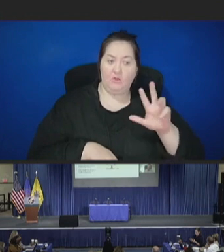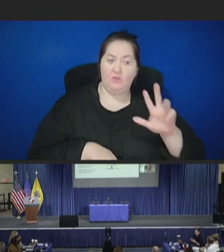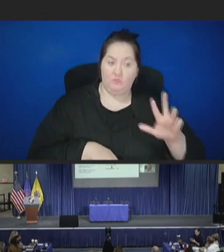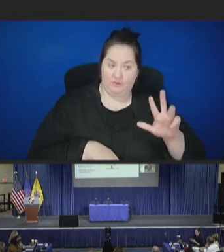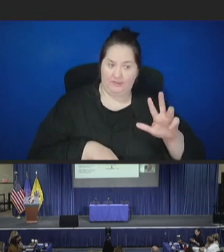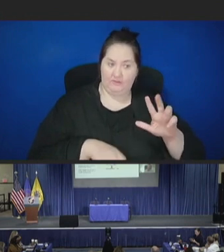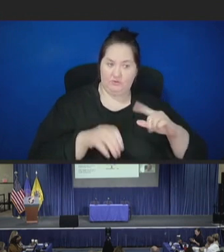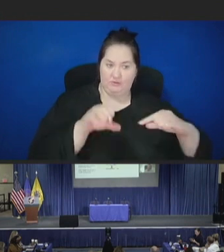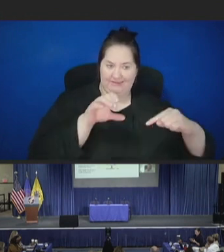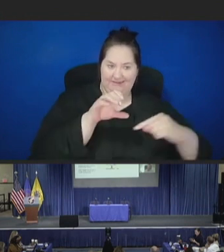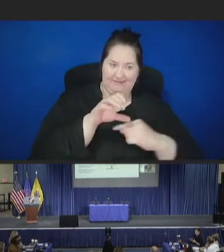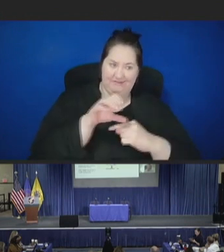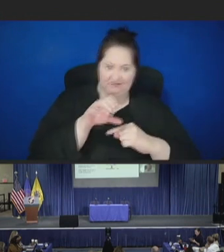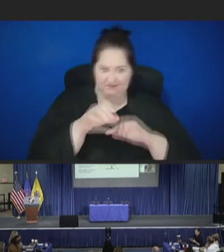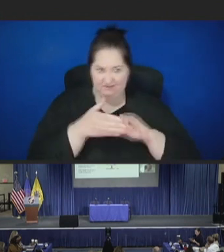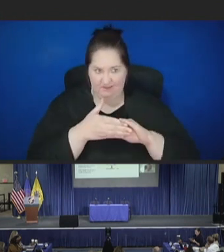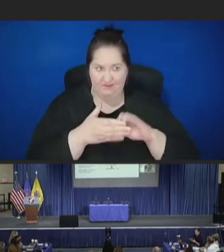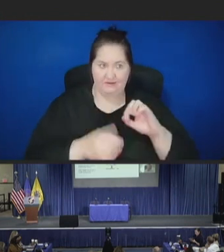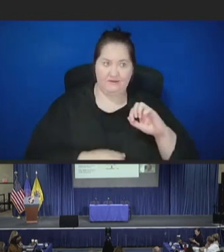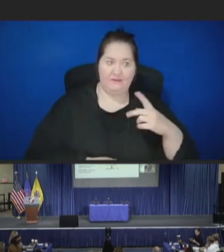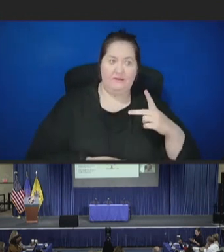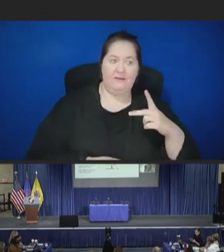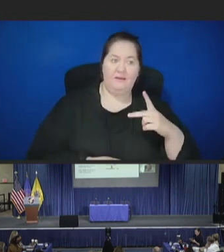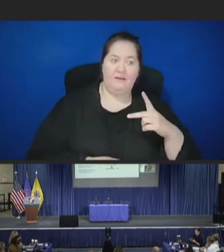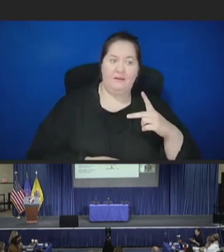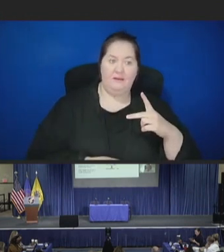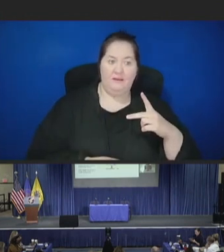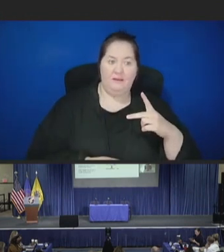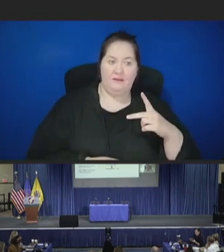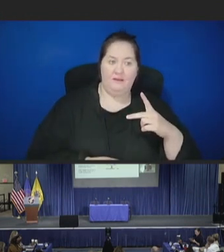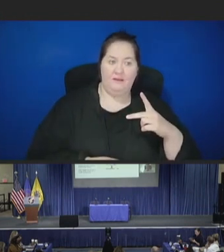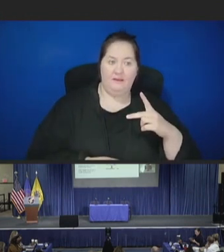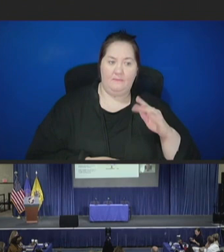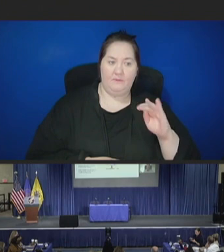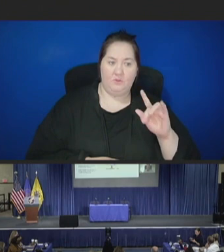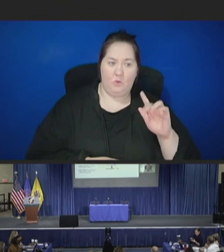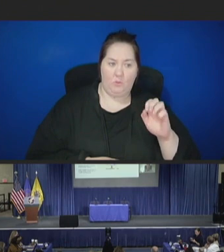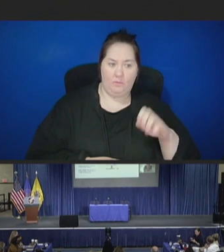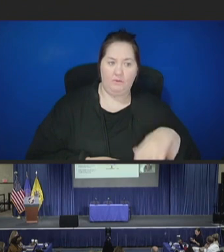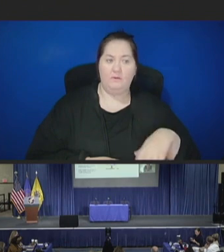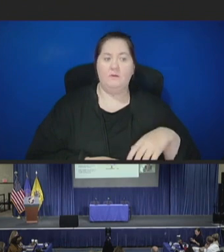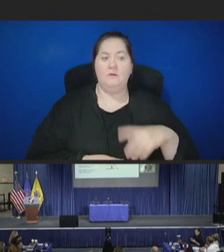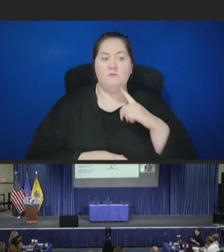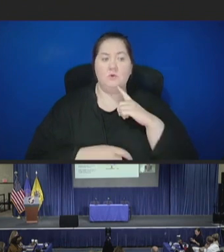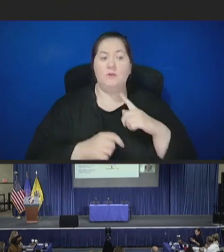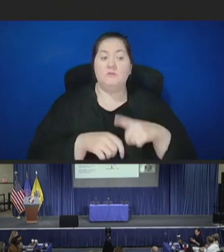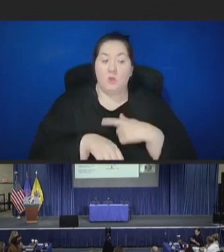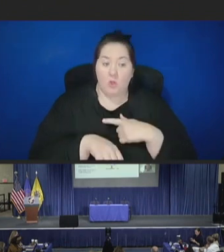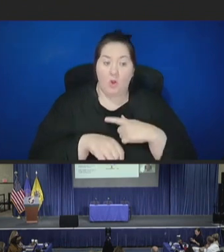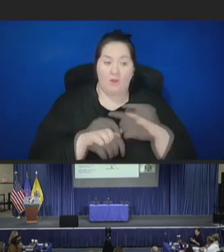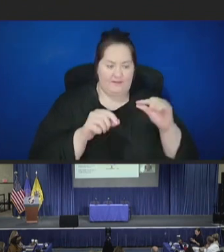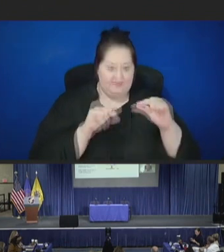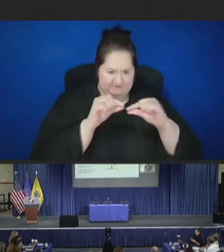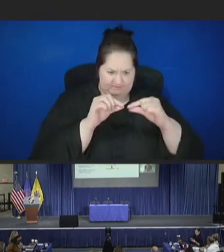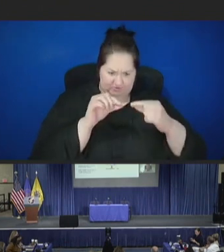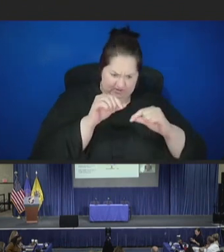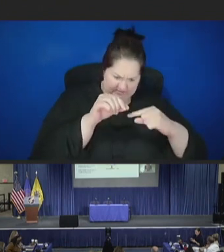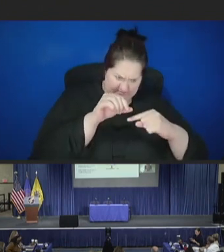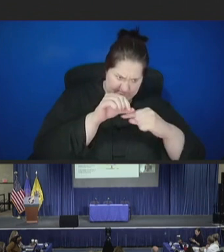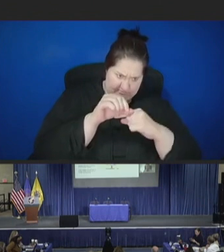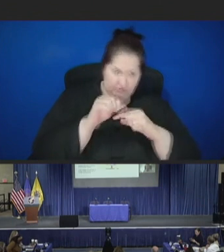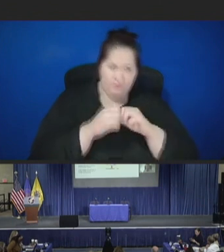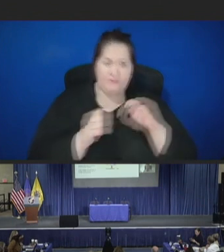And it's a specific binding motif at the tip of this long HCR3 loop to make contact with the